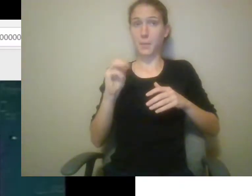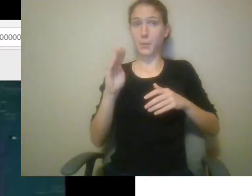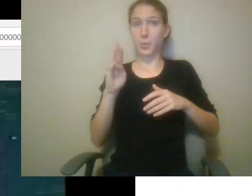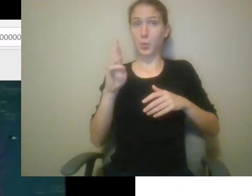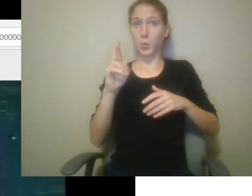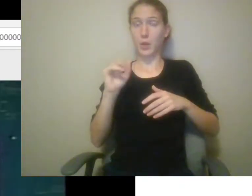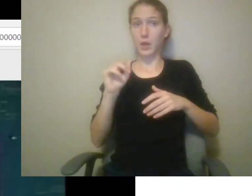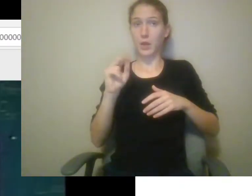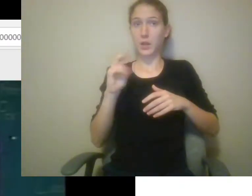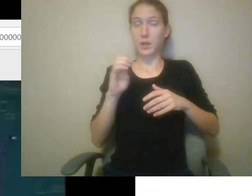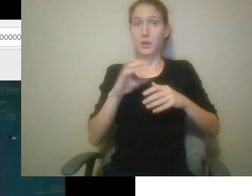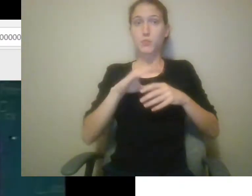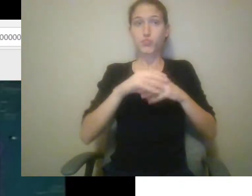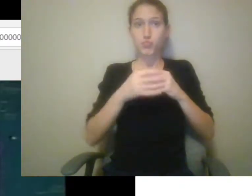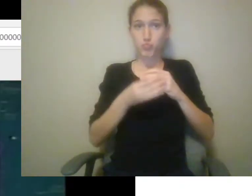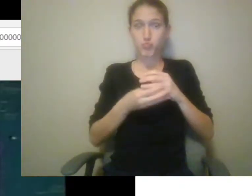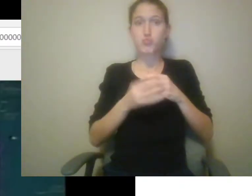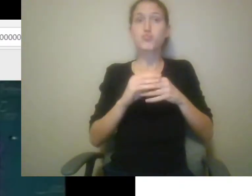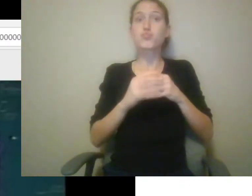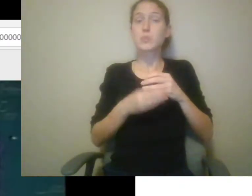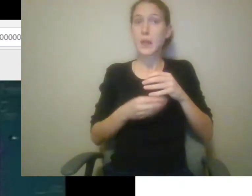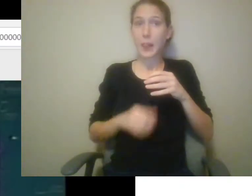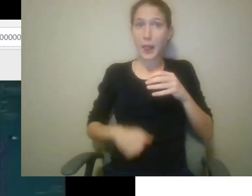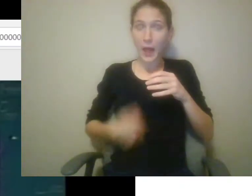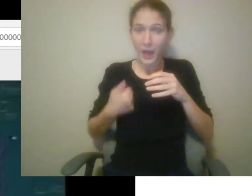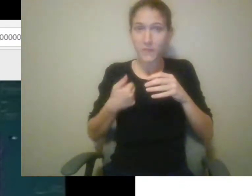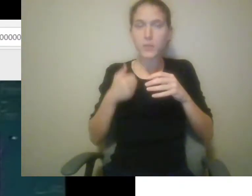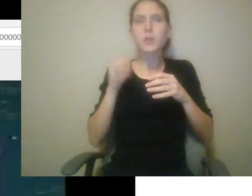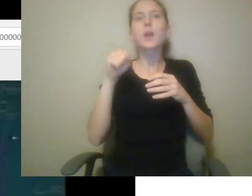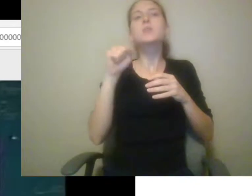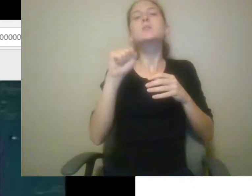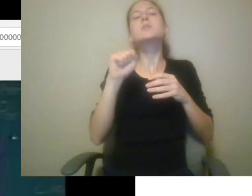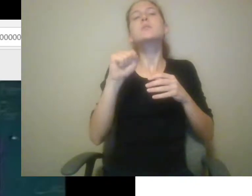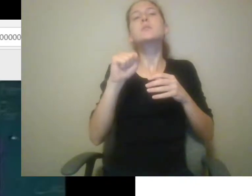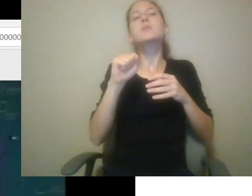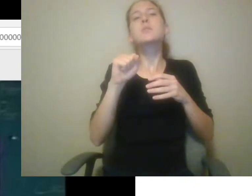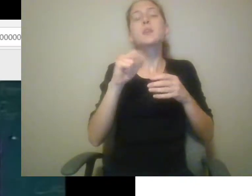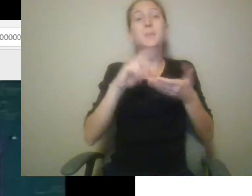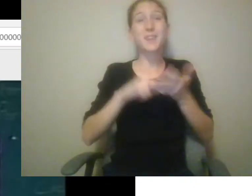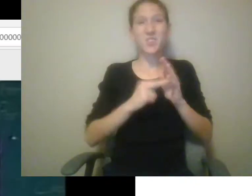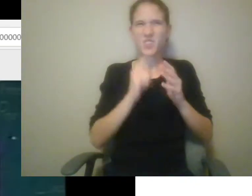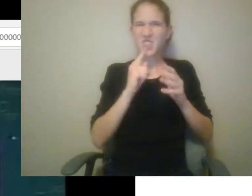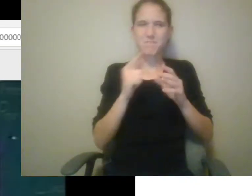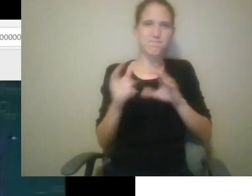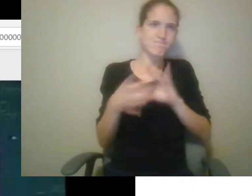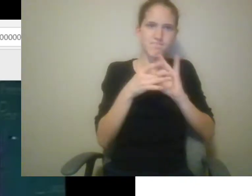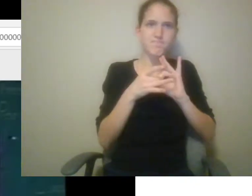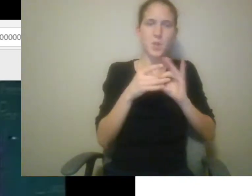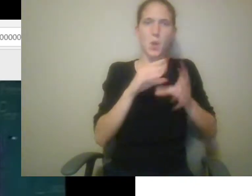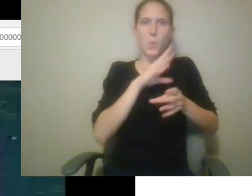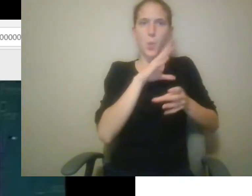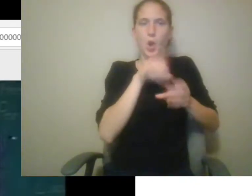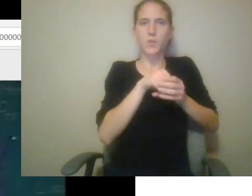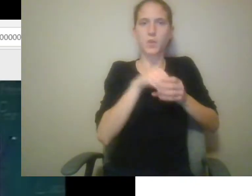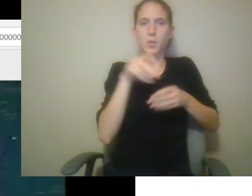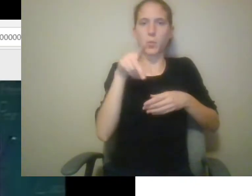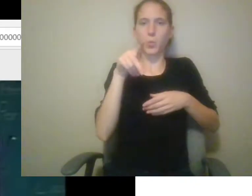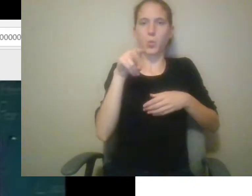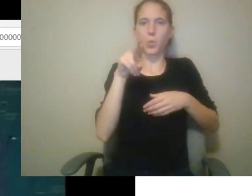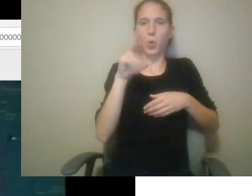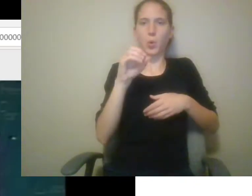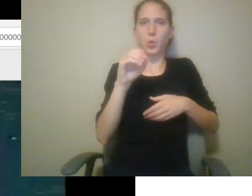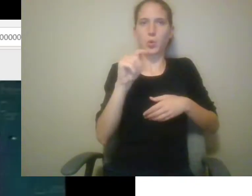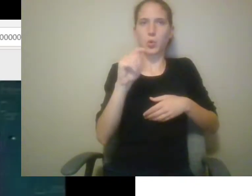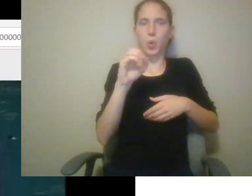Yes. All right. The cell membrane is part of the living cell, so it really is part of the protoplasm. In the cell,